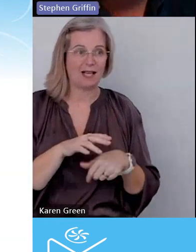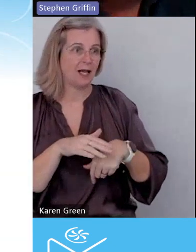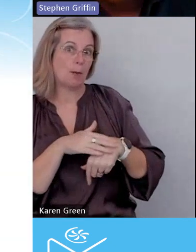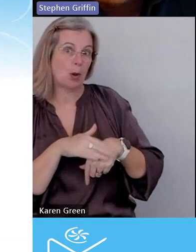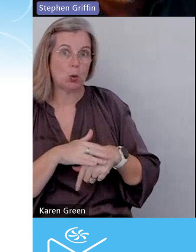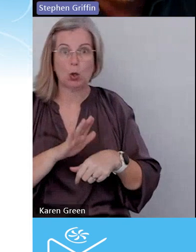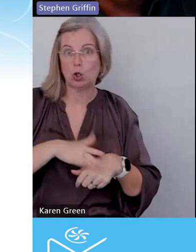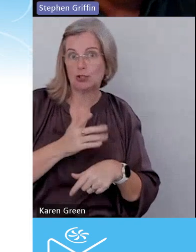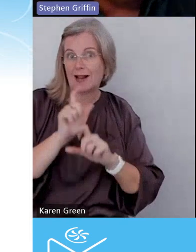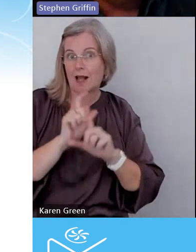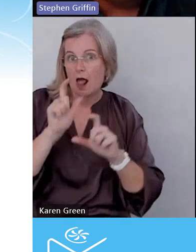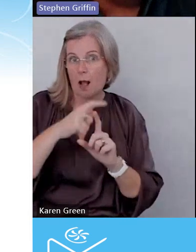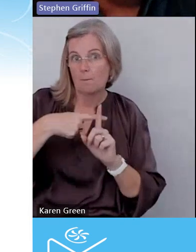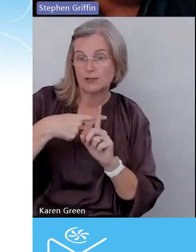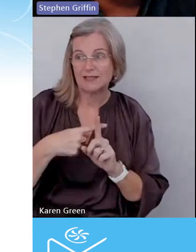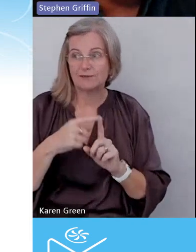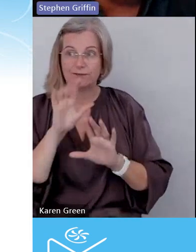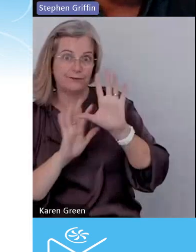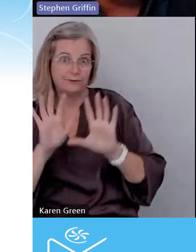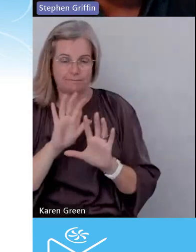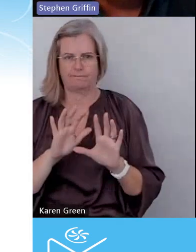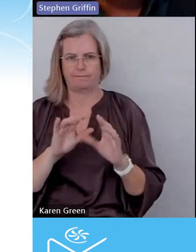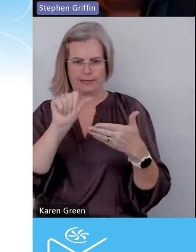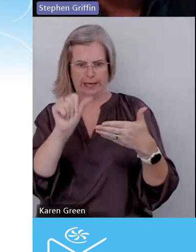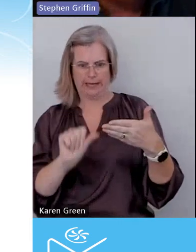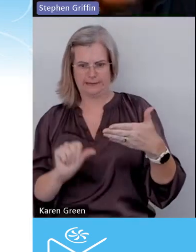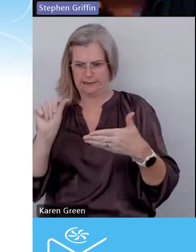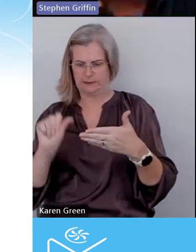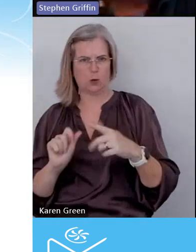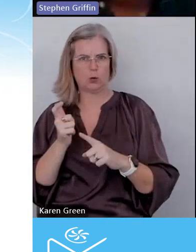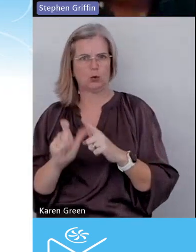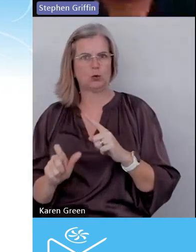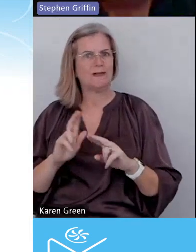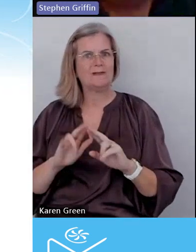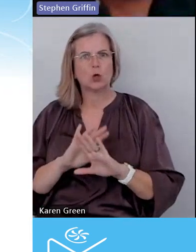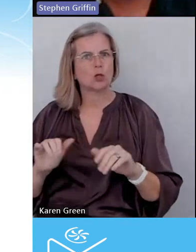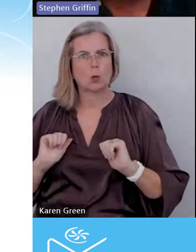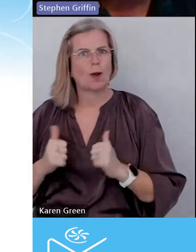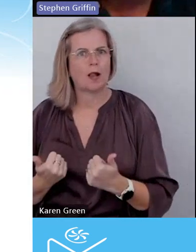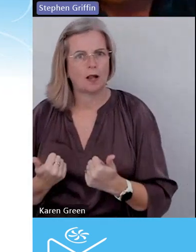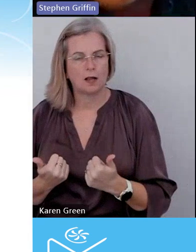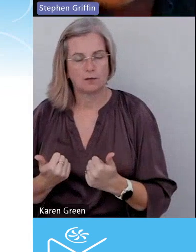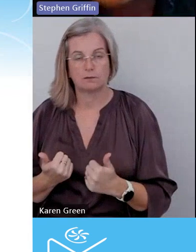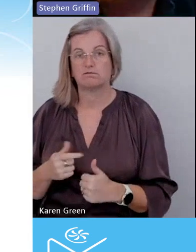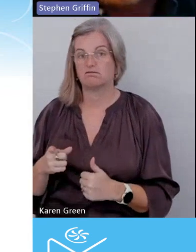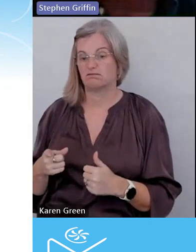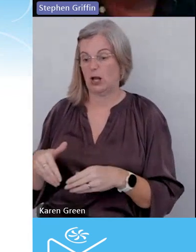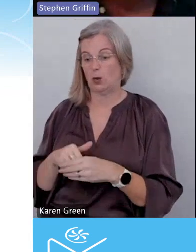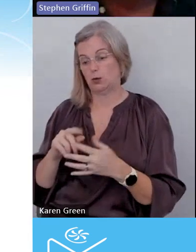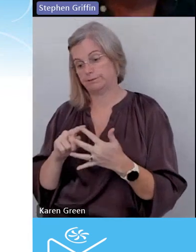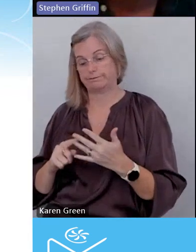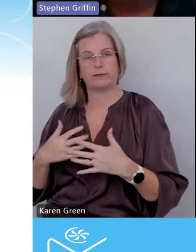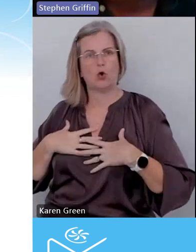And it gives us a list of what to do when our children are unwell with various different ailments, including our respiratory viruses. But I'll come into